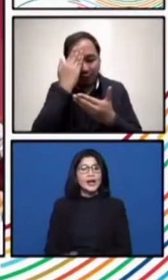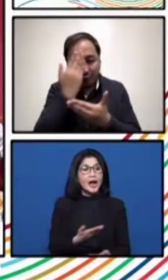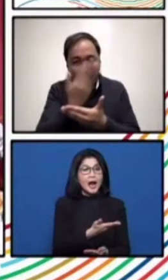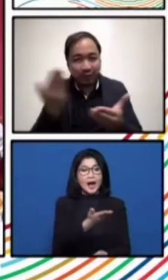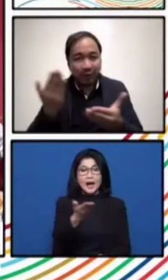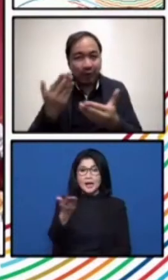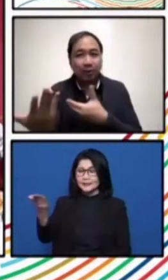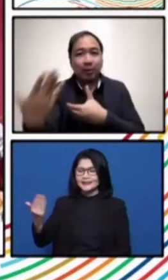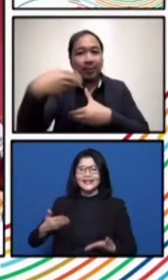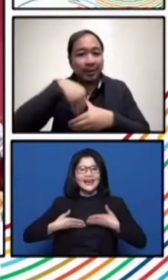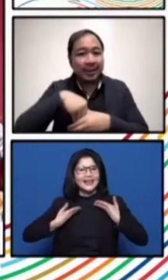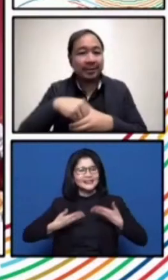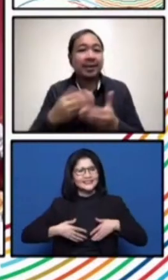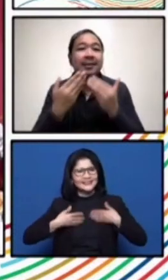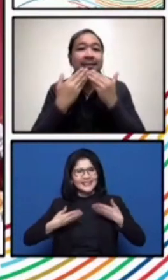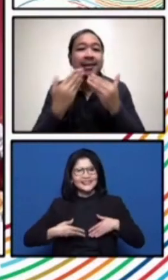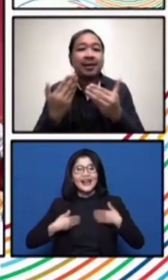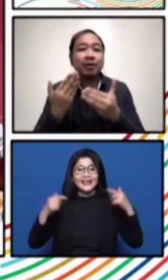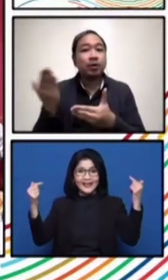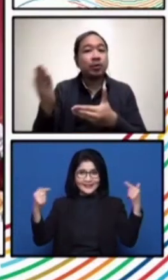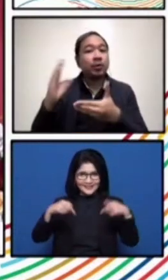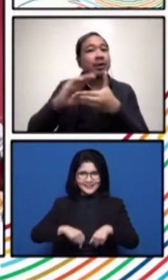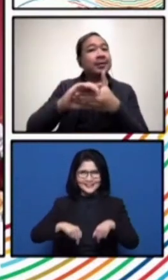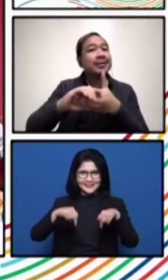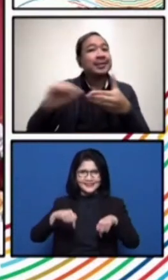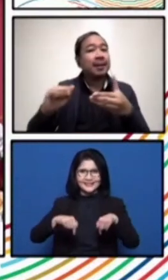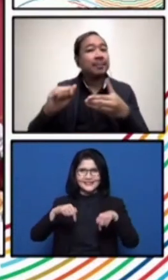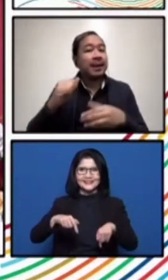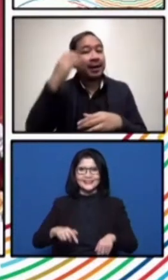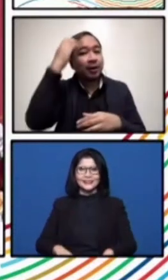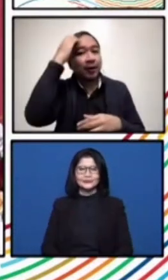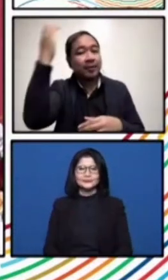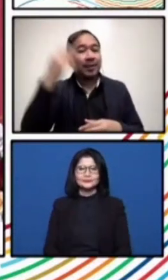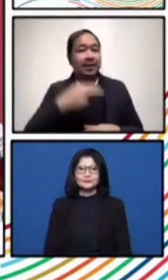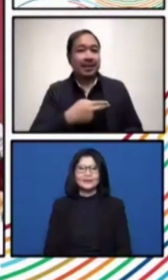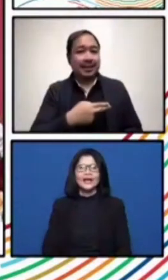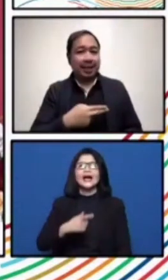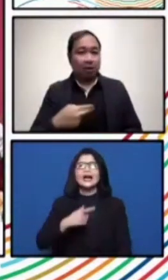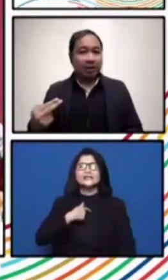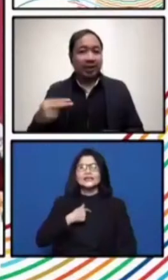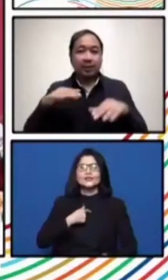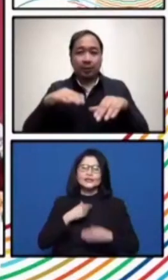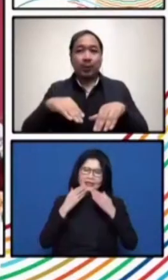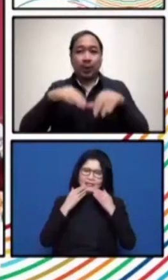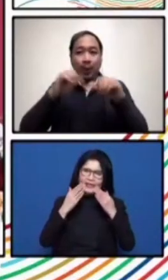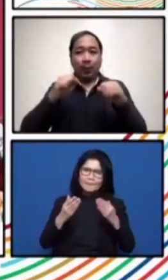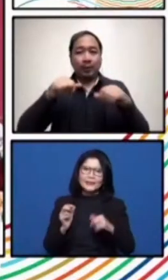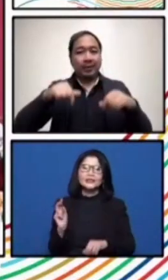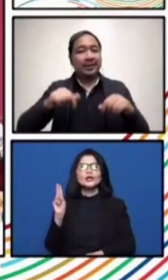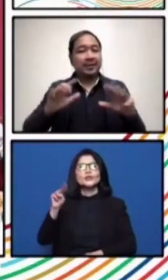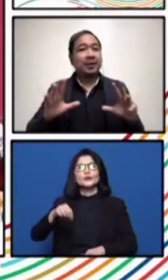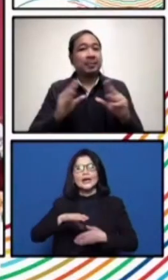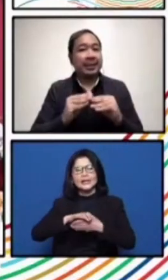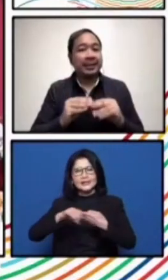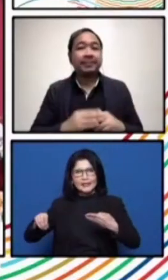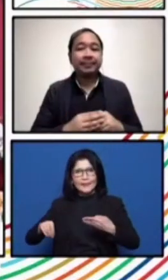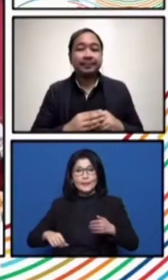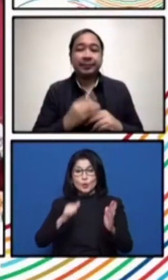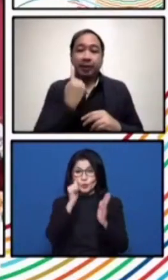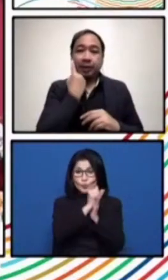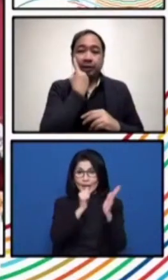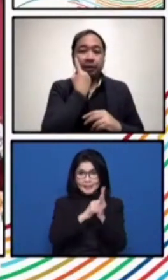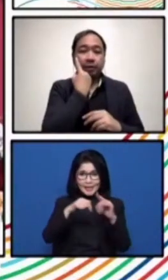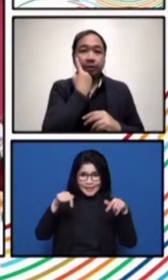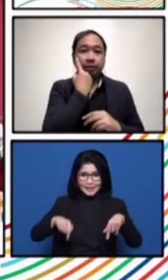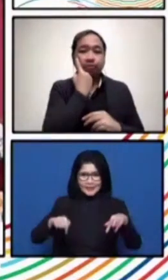in my thanks to unscap and the government of Indonesia for hosting this important meeting as we've heard in the earlier sessions in